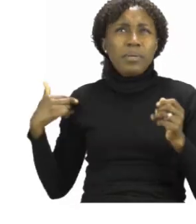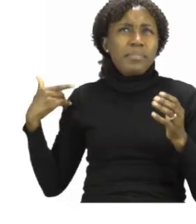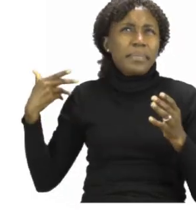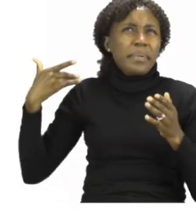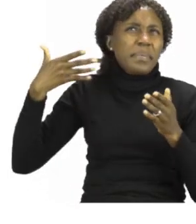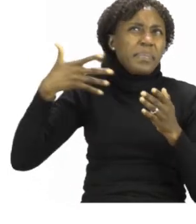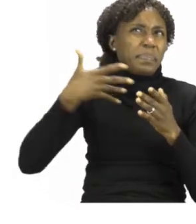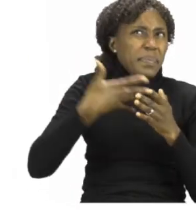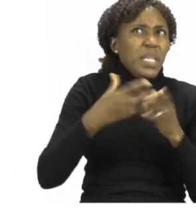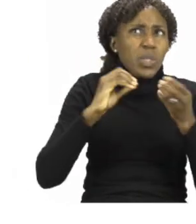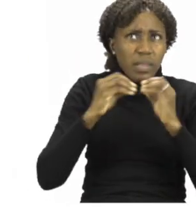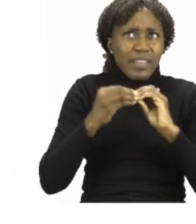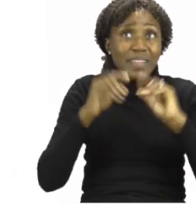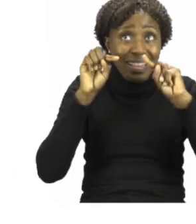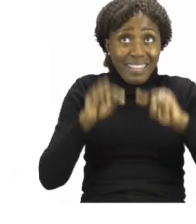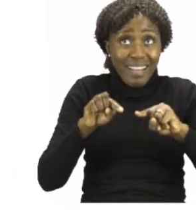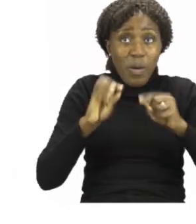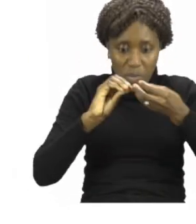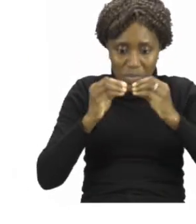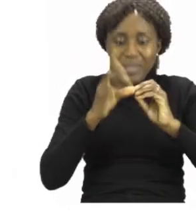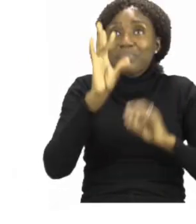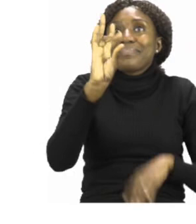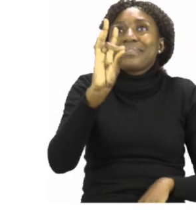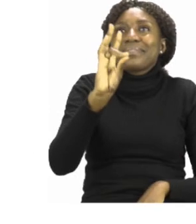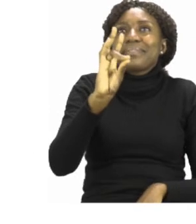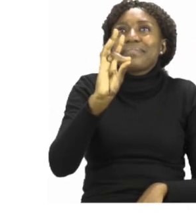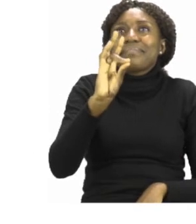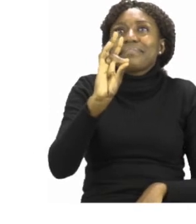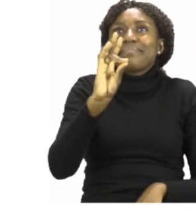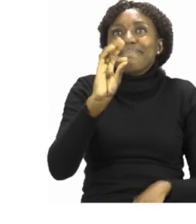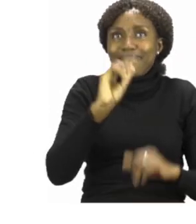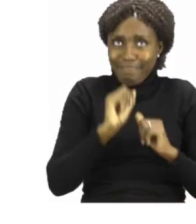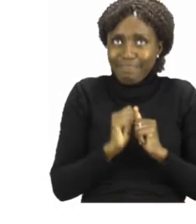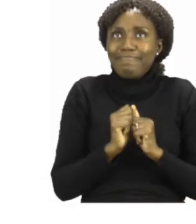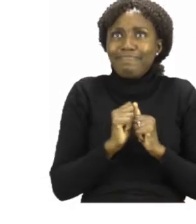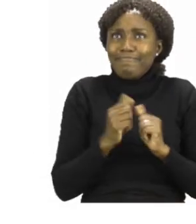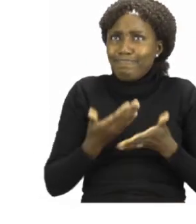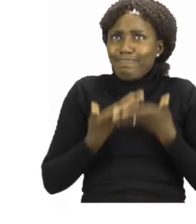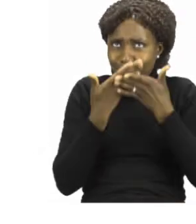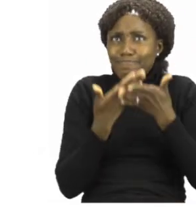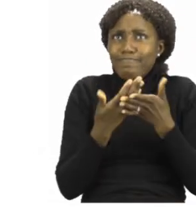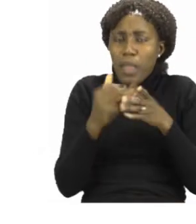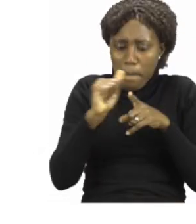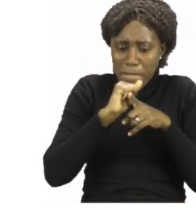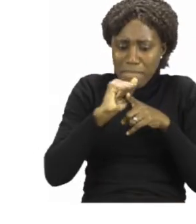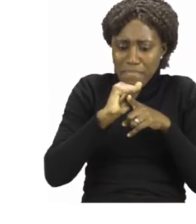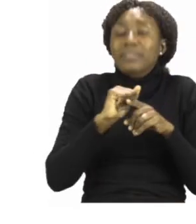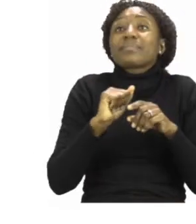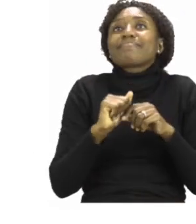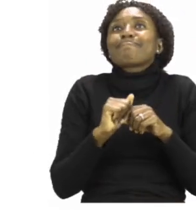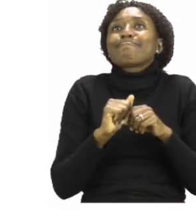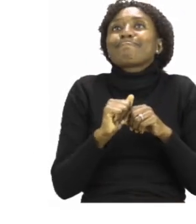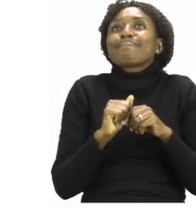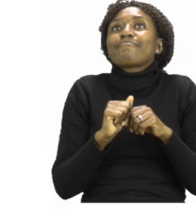time. And now it's time for the number 7. I'm going to help you draw some of the number 7s. And